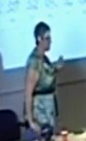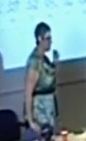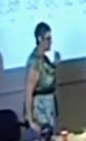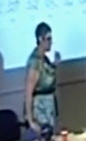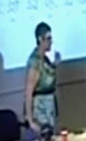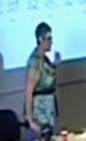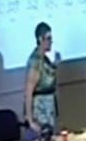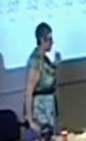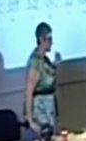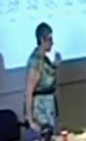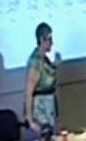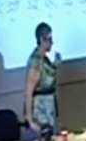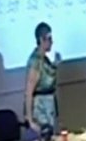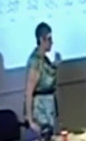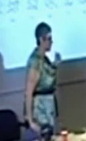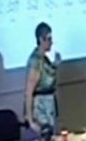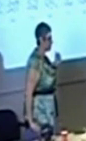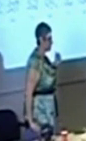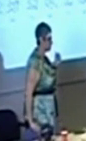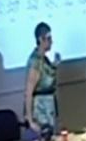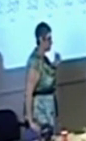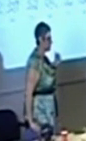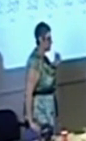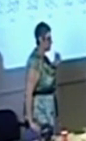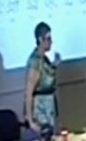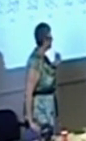We have done this with hearing people, and they don't have any problem with this.